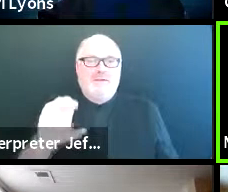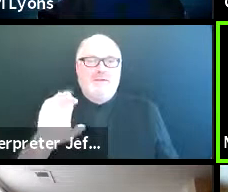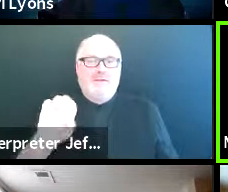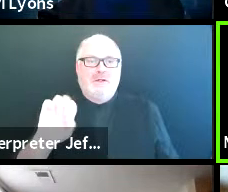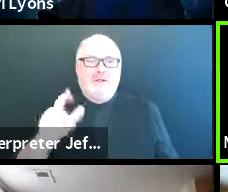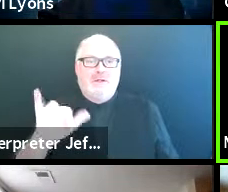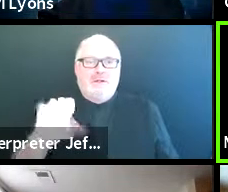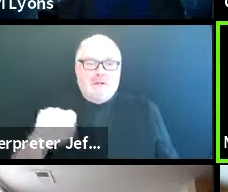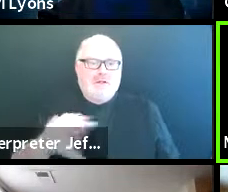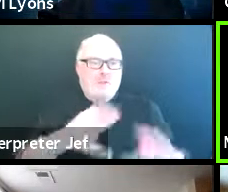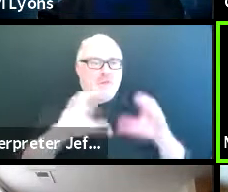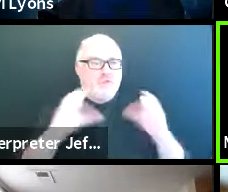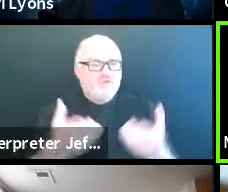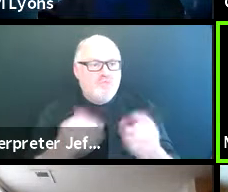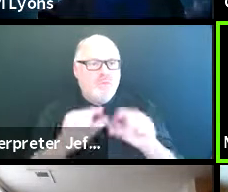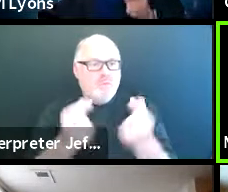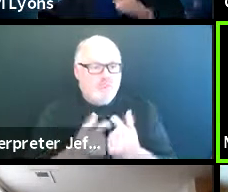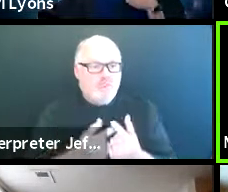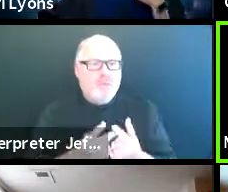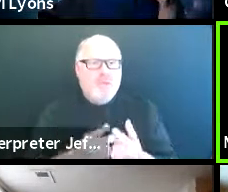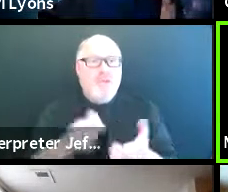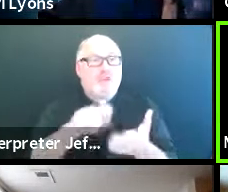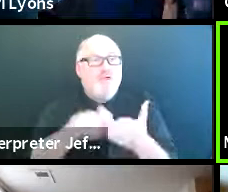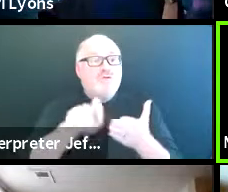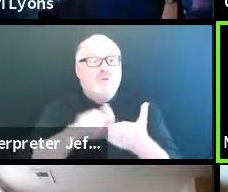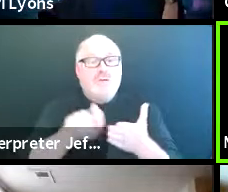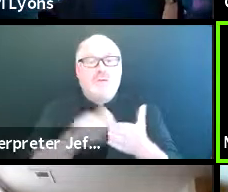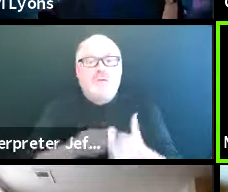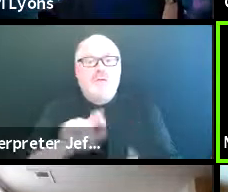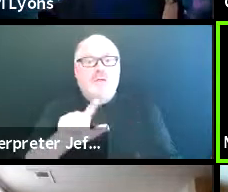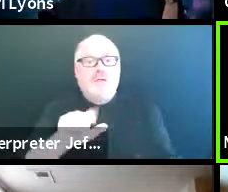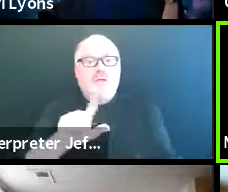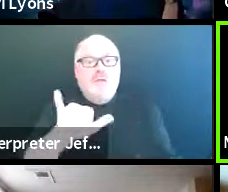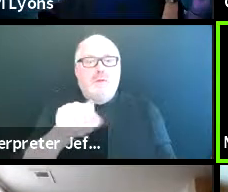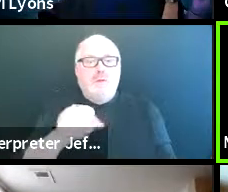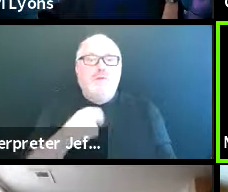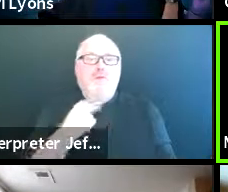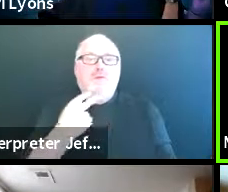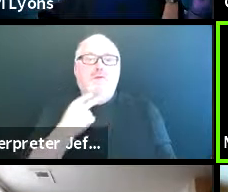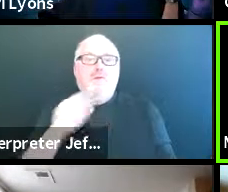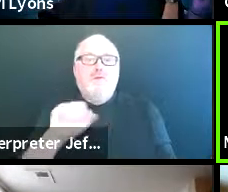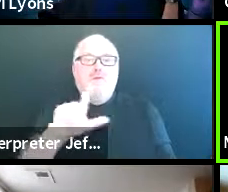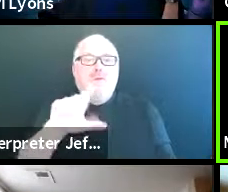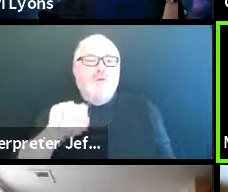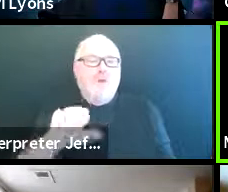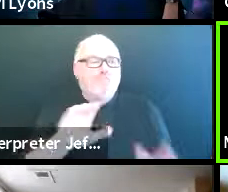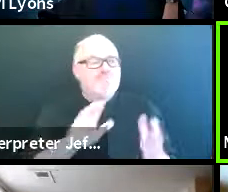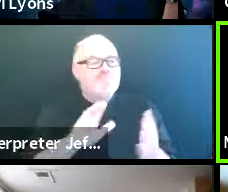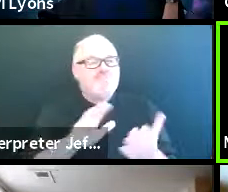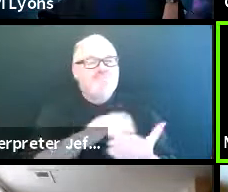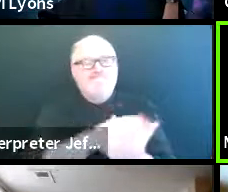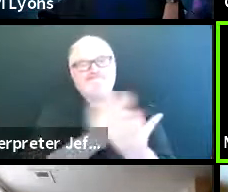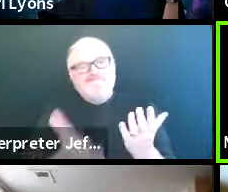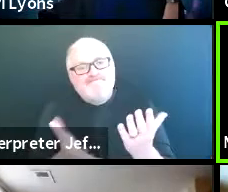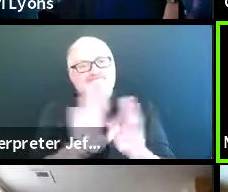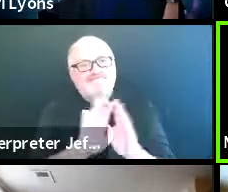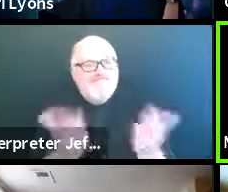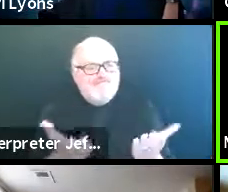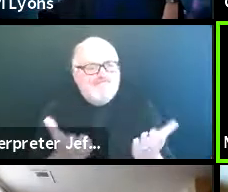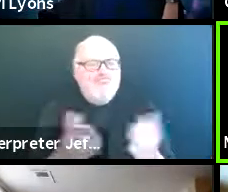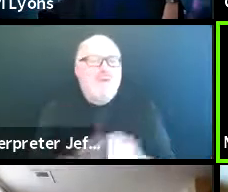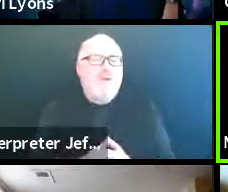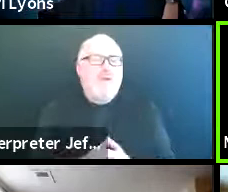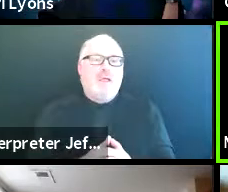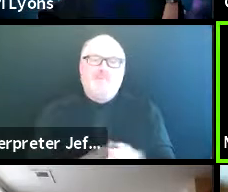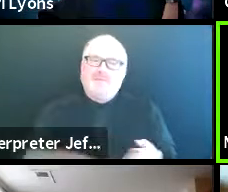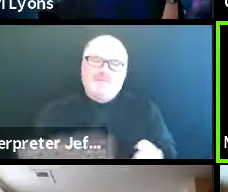Musicians. Her dissertation, Lullabies in the Voice Studio, a Repertoire Catalog, is perhaps the most fitting